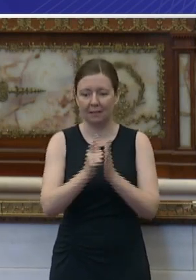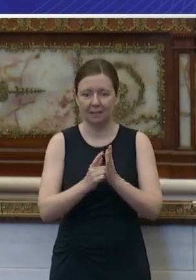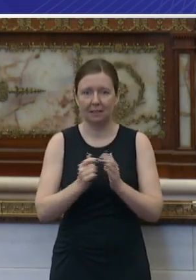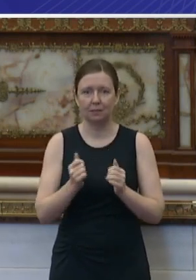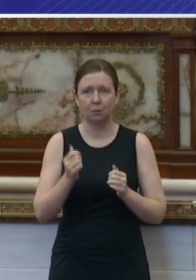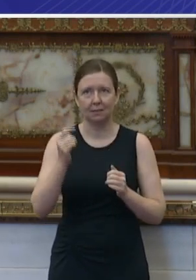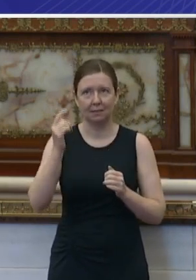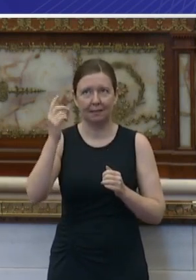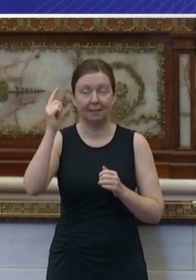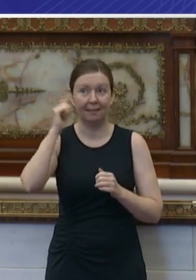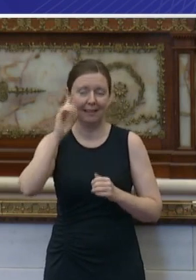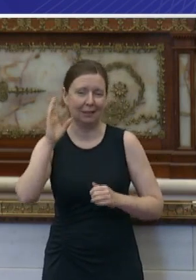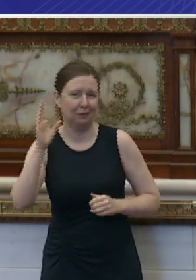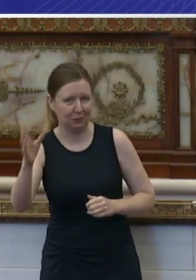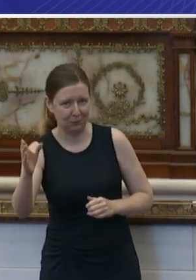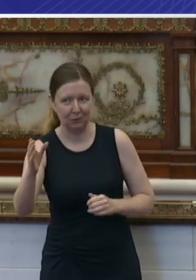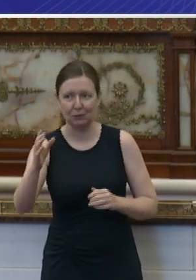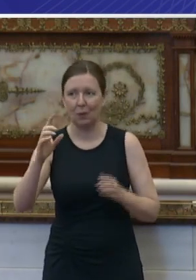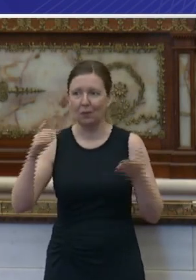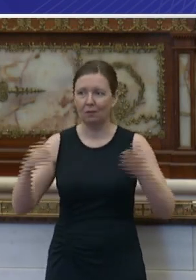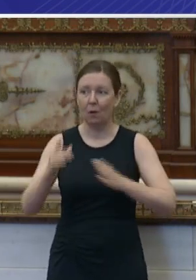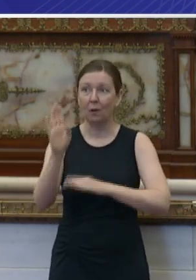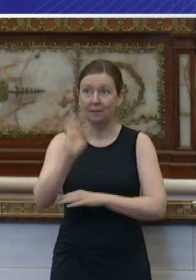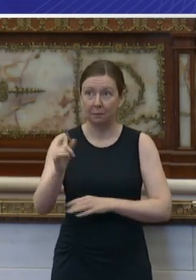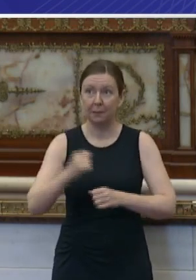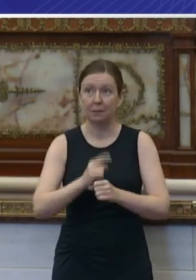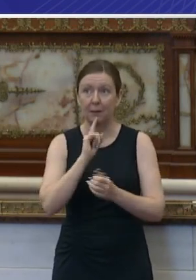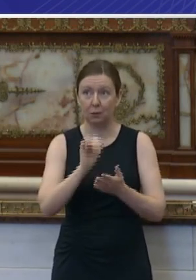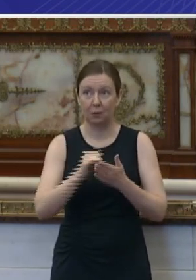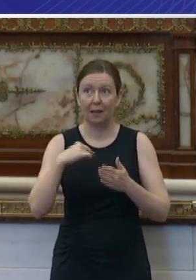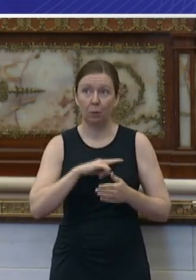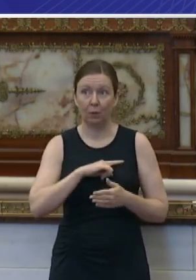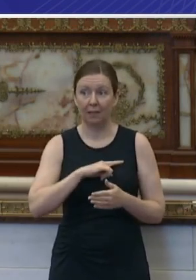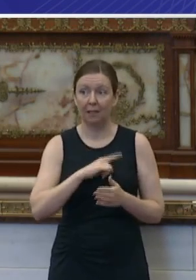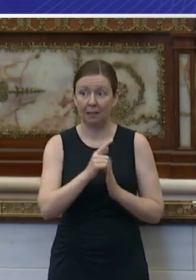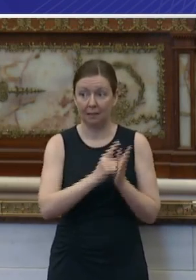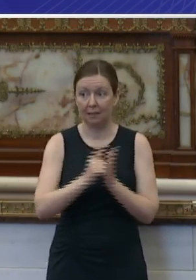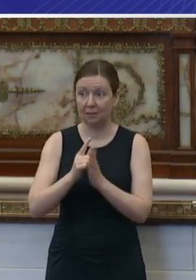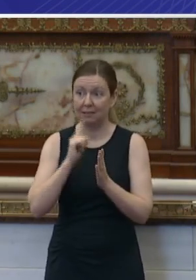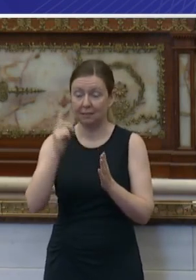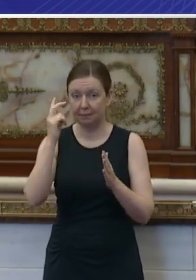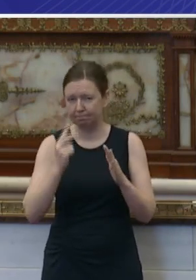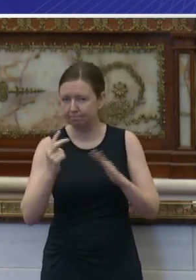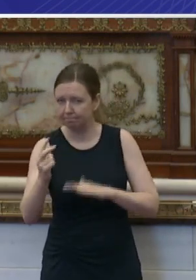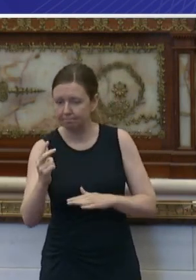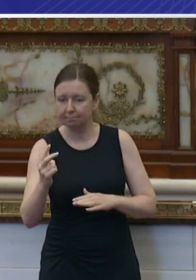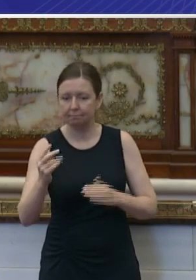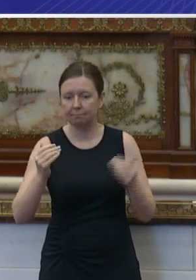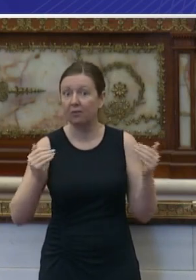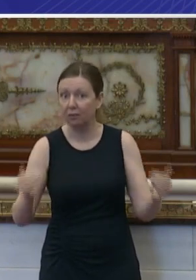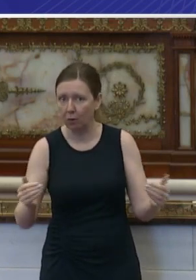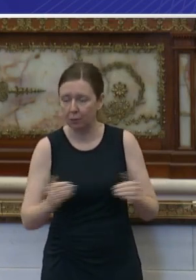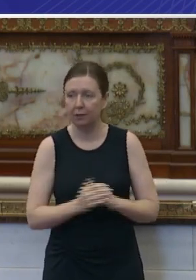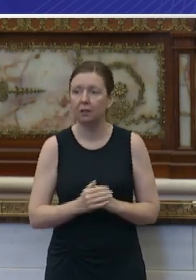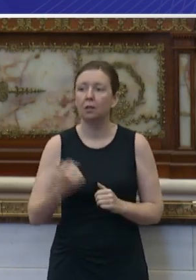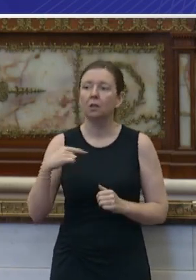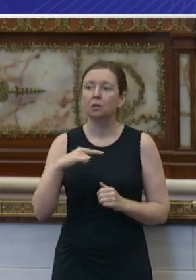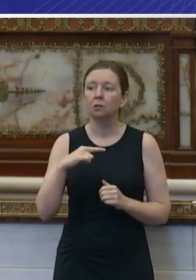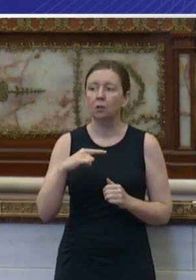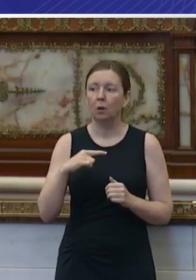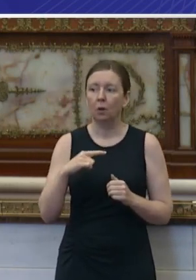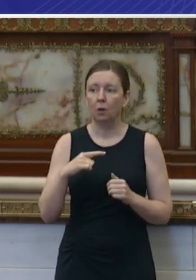forward thinking. So the focus of the bill was to make sure that this legislation is looking towards moving forward. So we removed